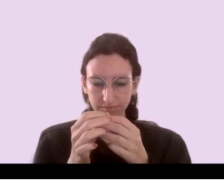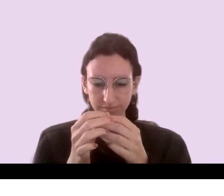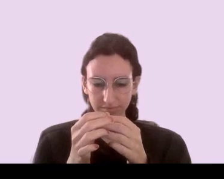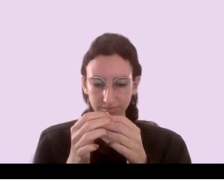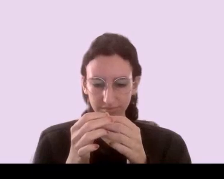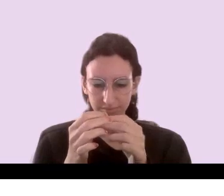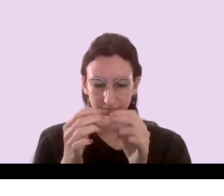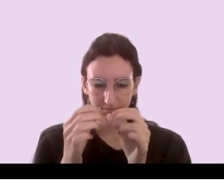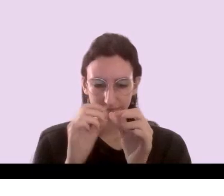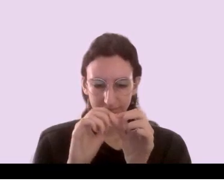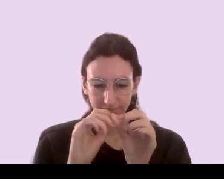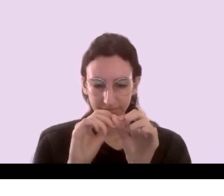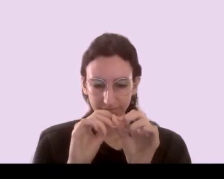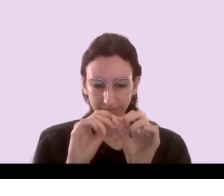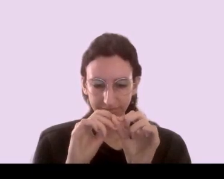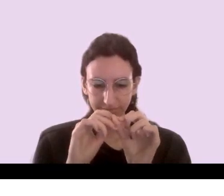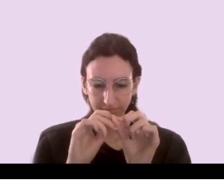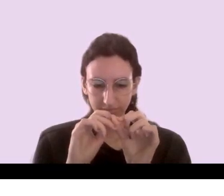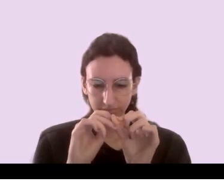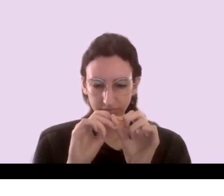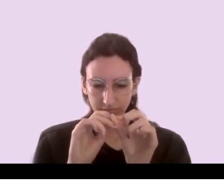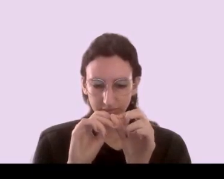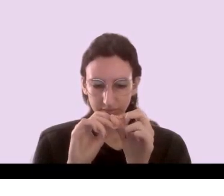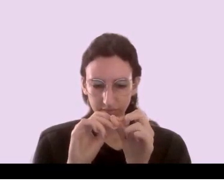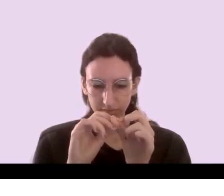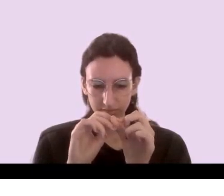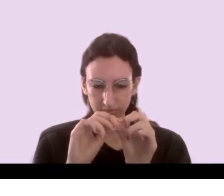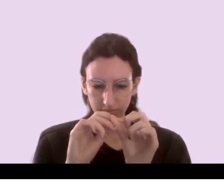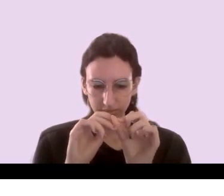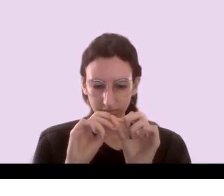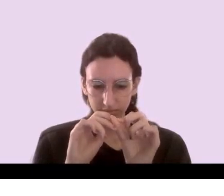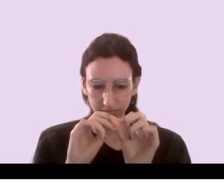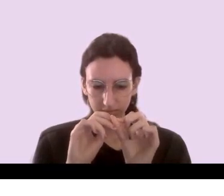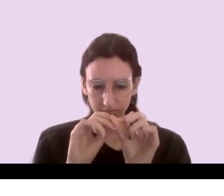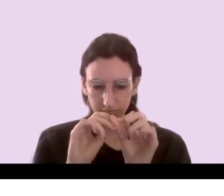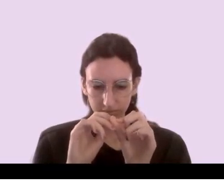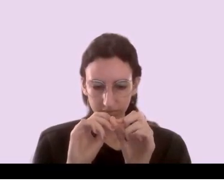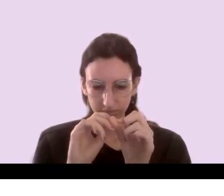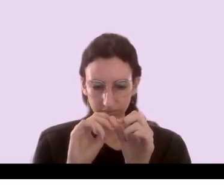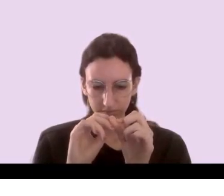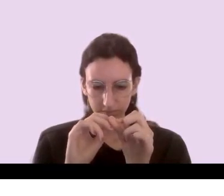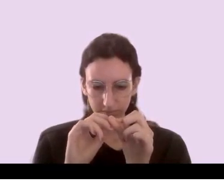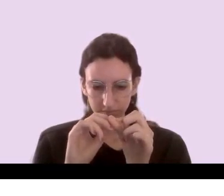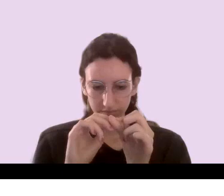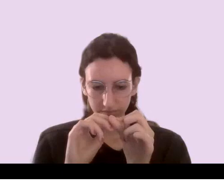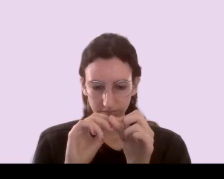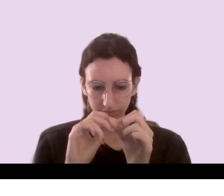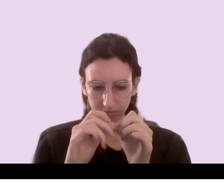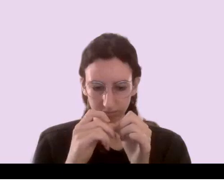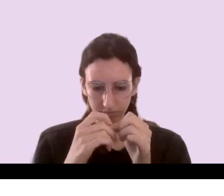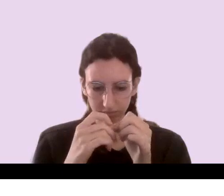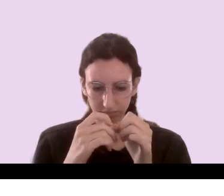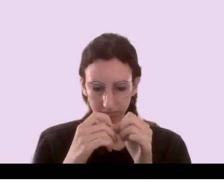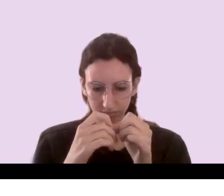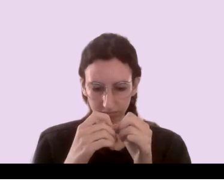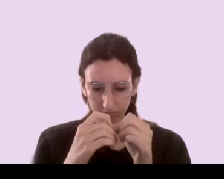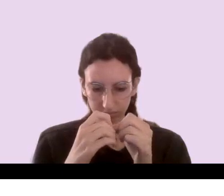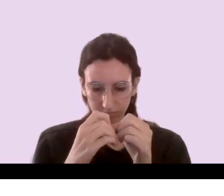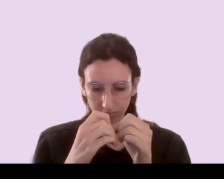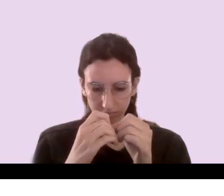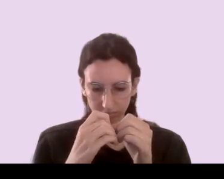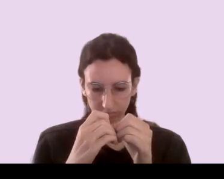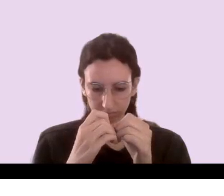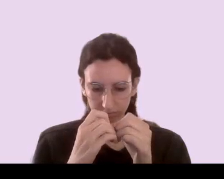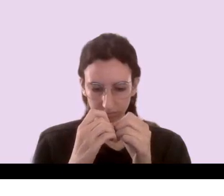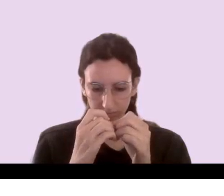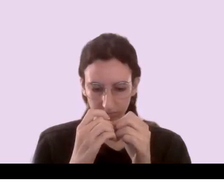So that's why I did that. I don't think I was thinking too deeply. I